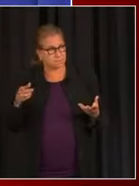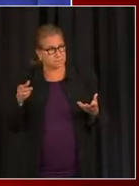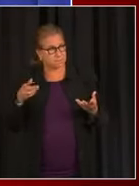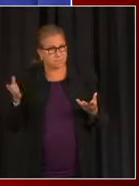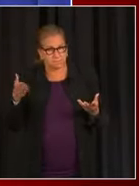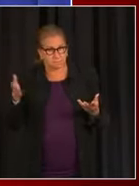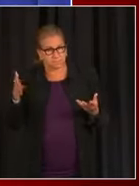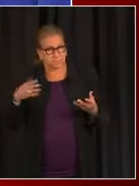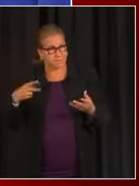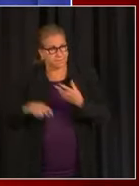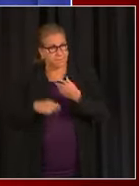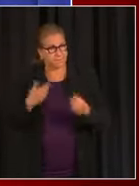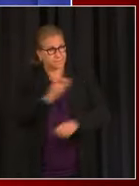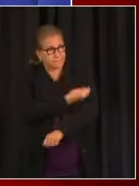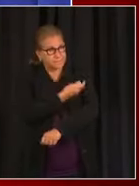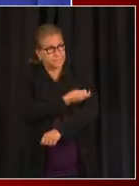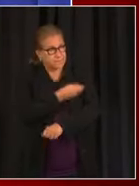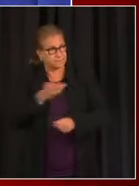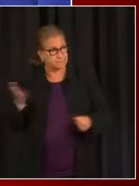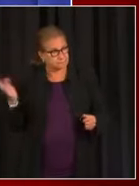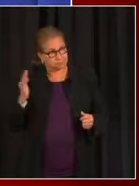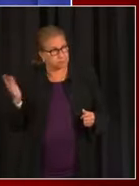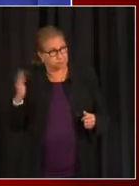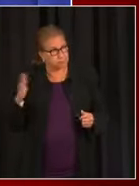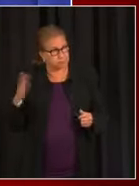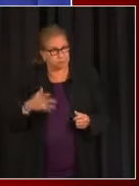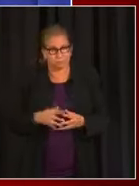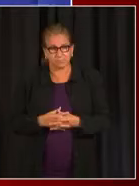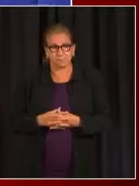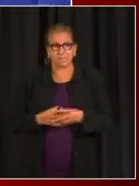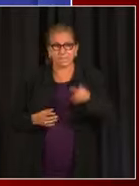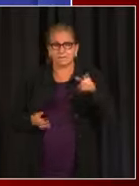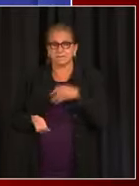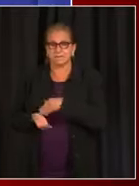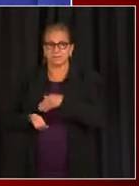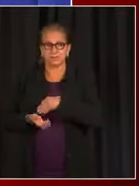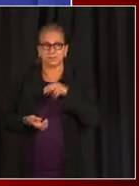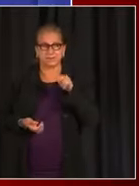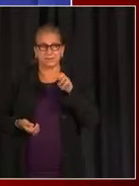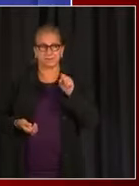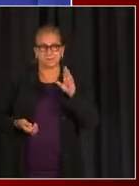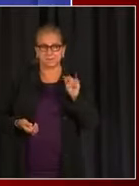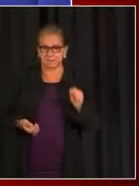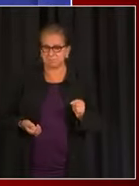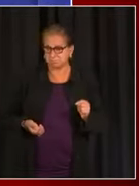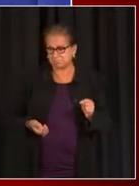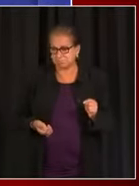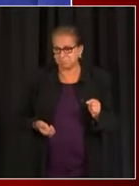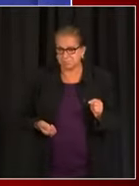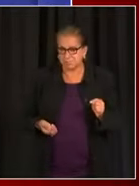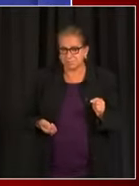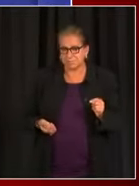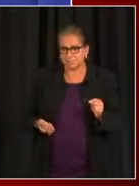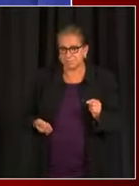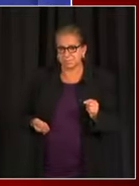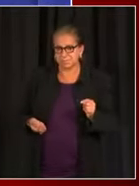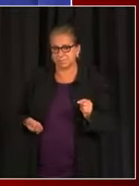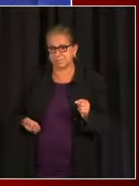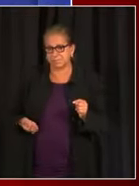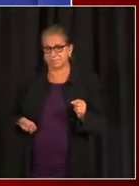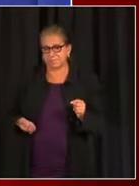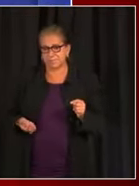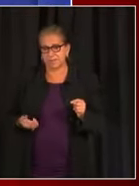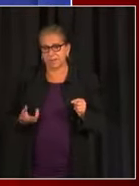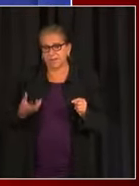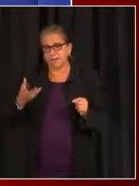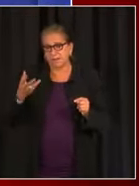vaccine and maybe their parent hasn't had the vaccine yet? Sure. So we don't find that there's a tremendous amount of discordance between the interest